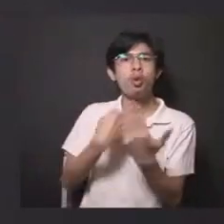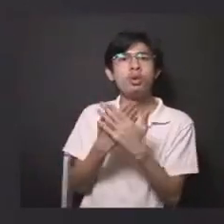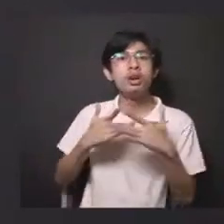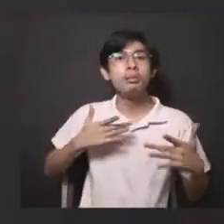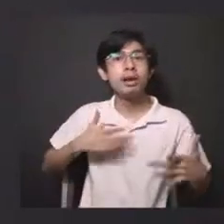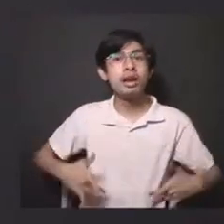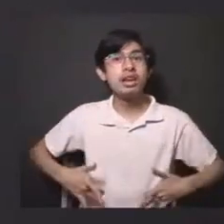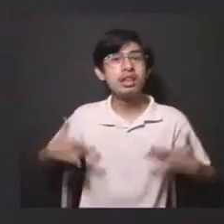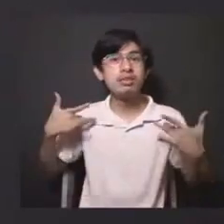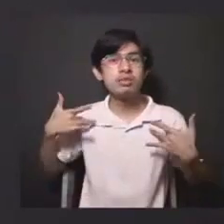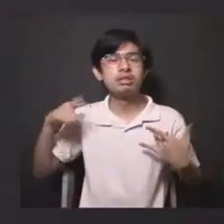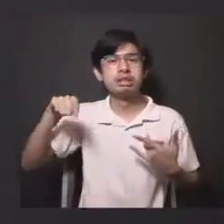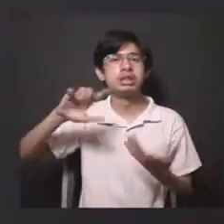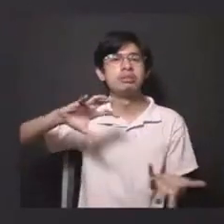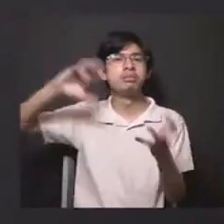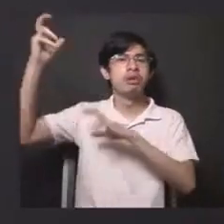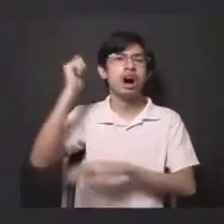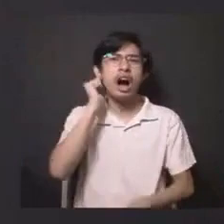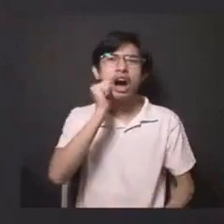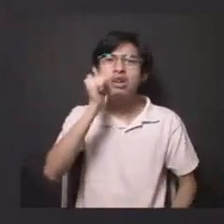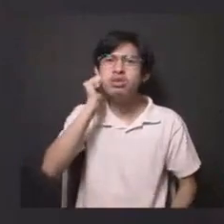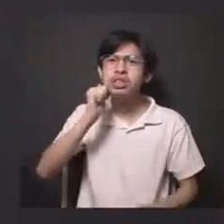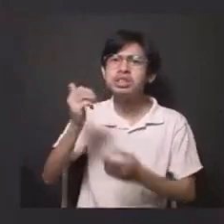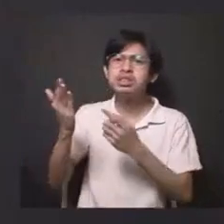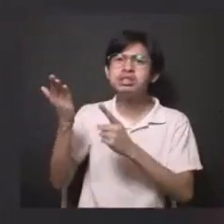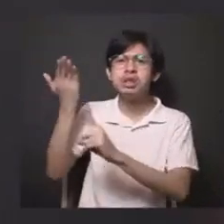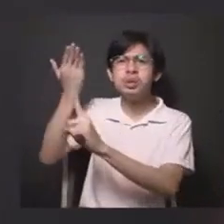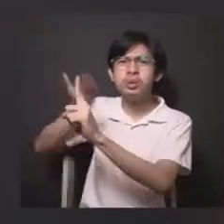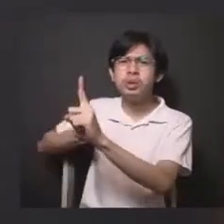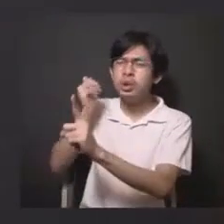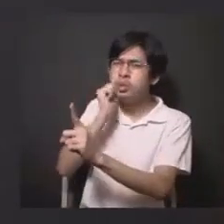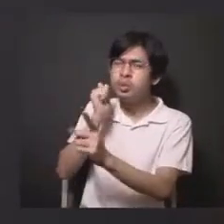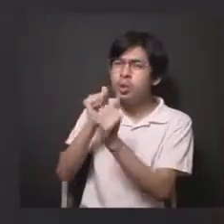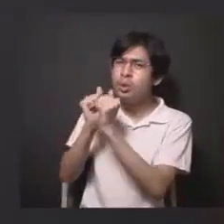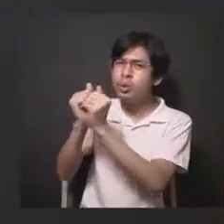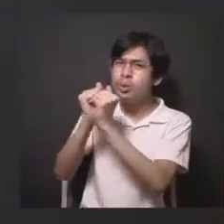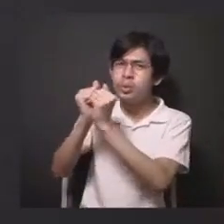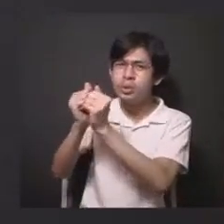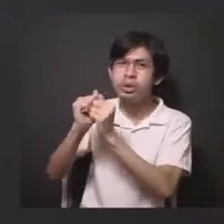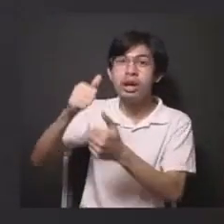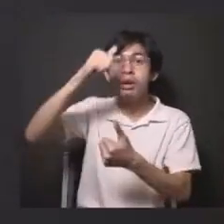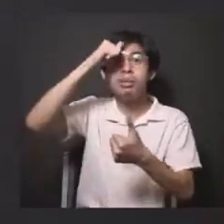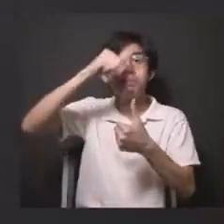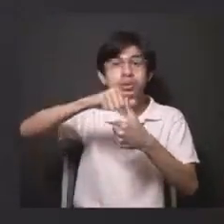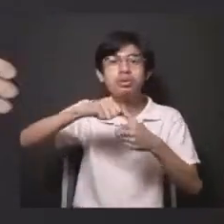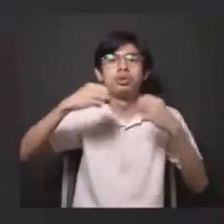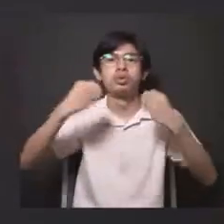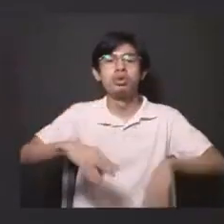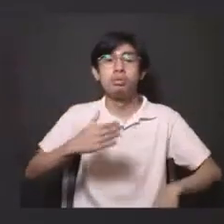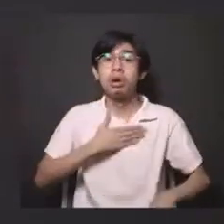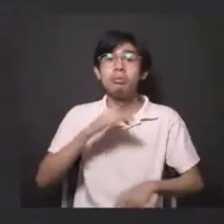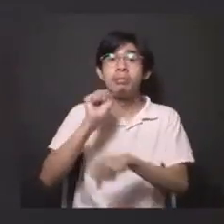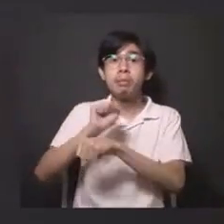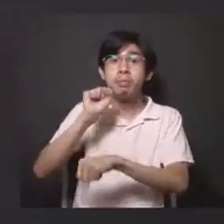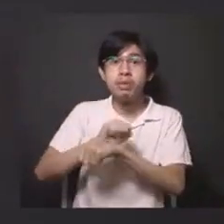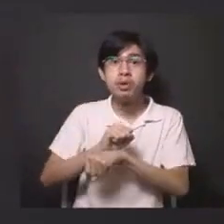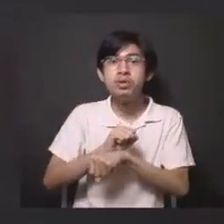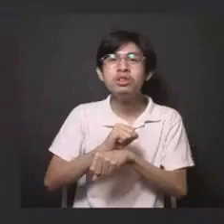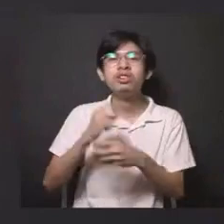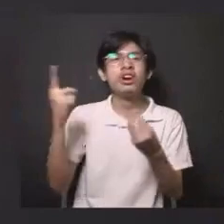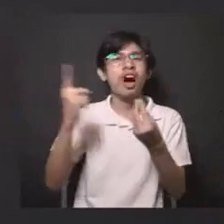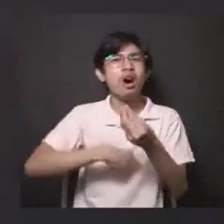there. Always there. I remember when I lost my job and I was retrenched, you were there beside